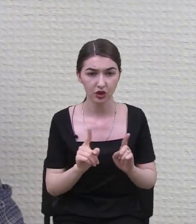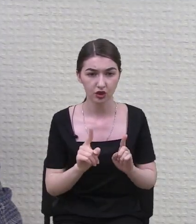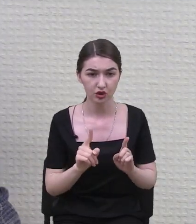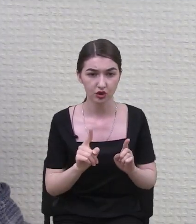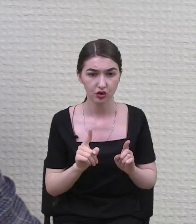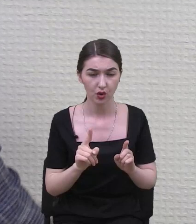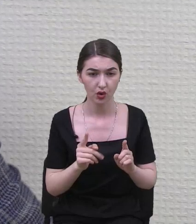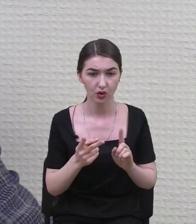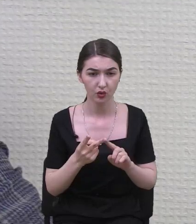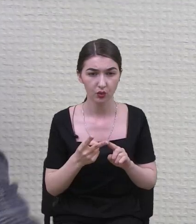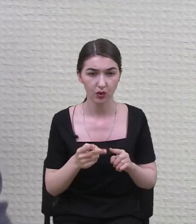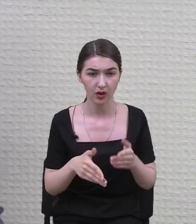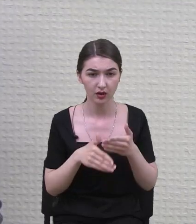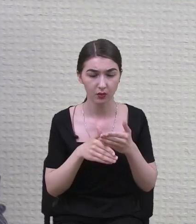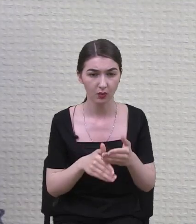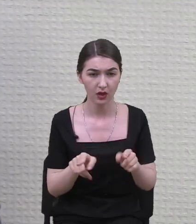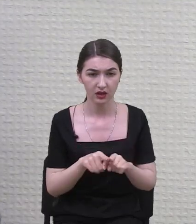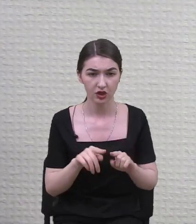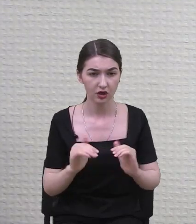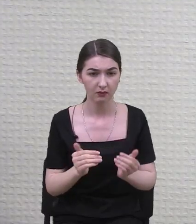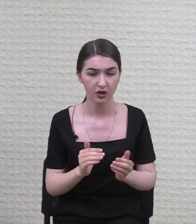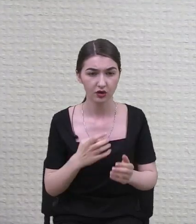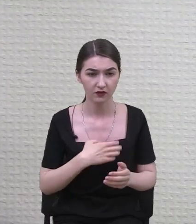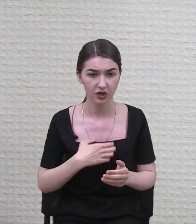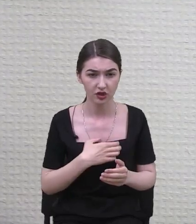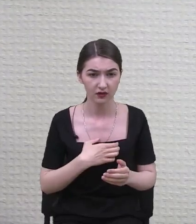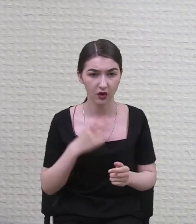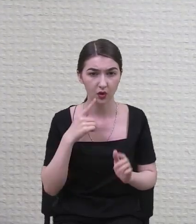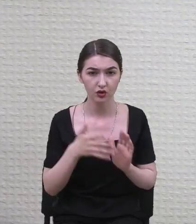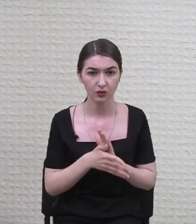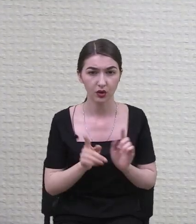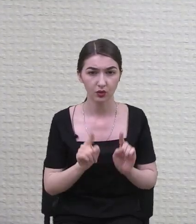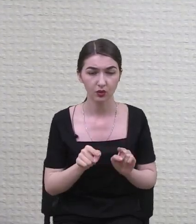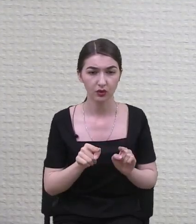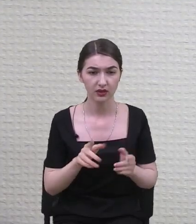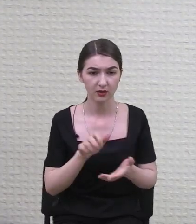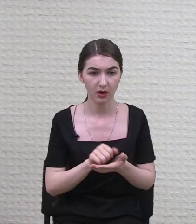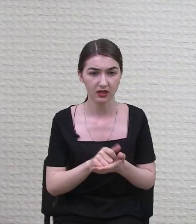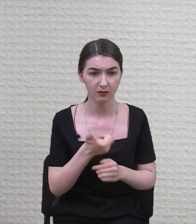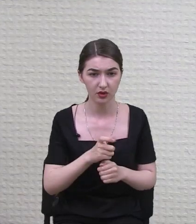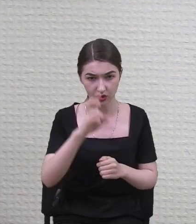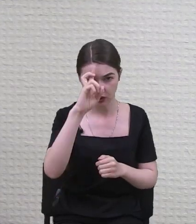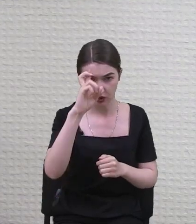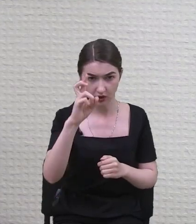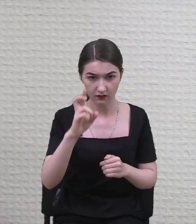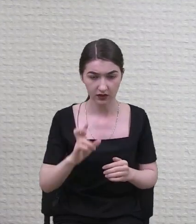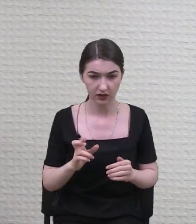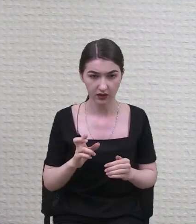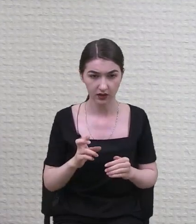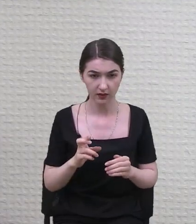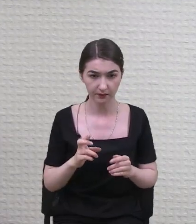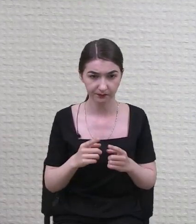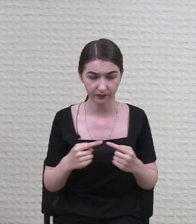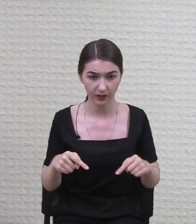hospital aid and rehabilitation. I would also like to emphasize the importance of the